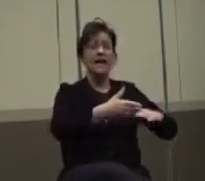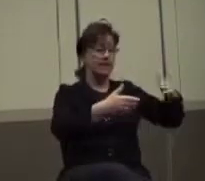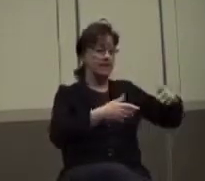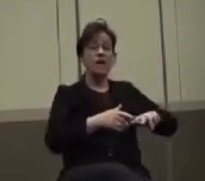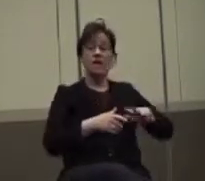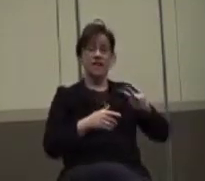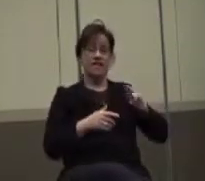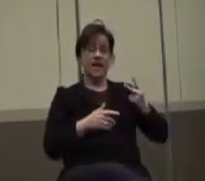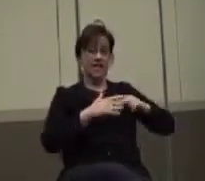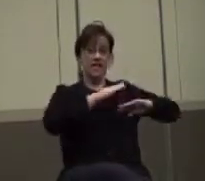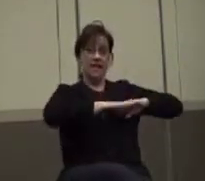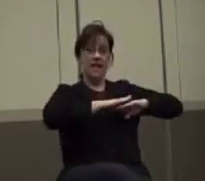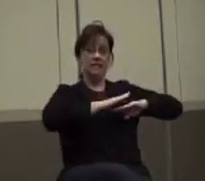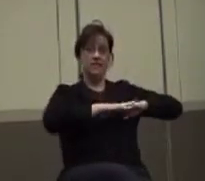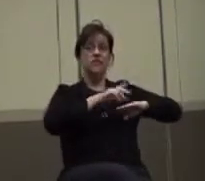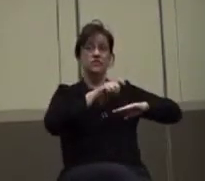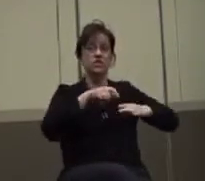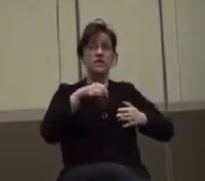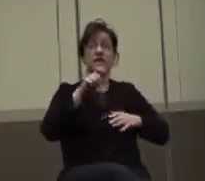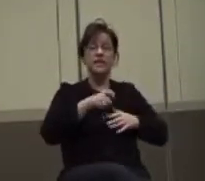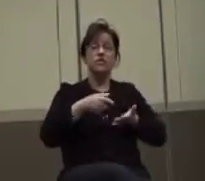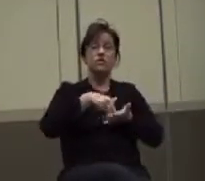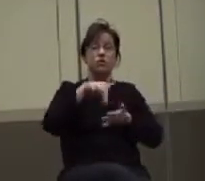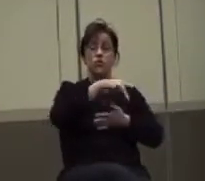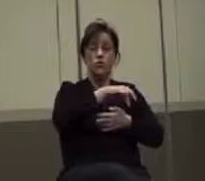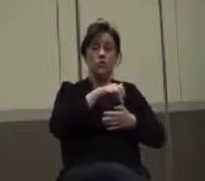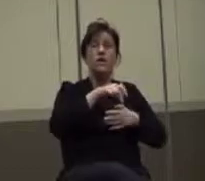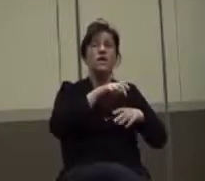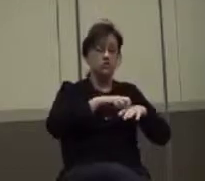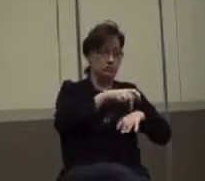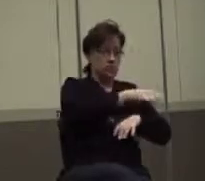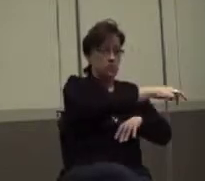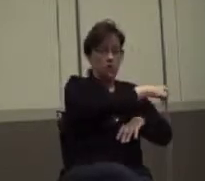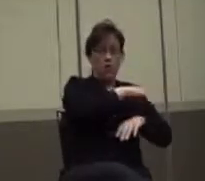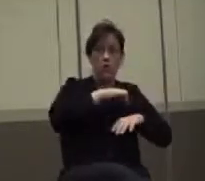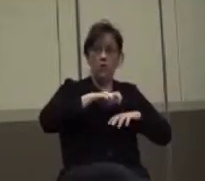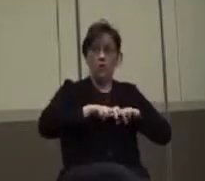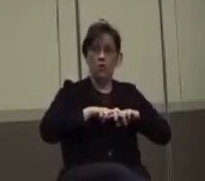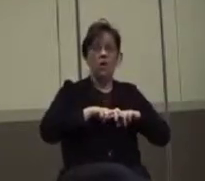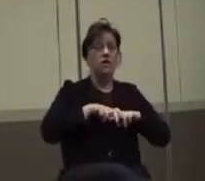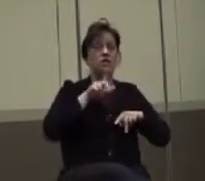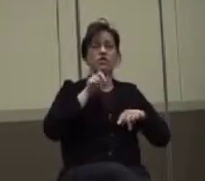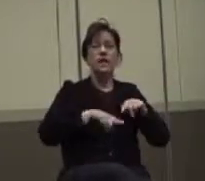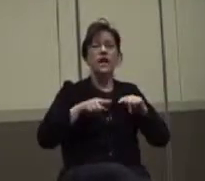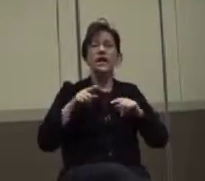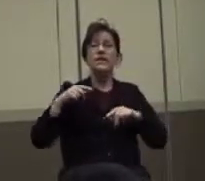move, this is how she can go, and I'm going to teach her the pathway she can. Now, she cannot bop somebody on the head as she